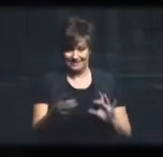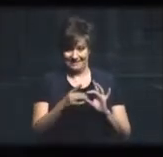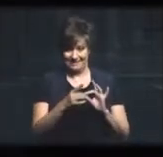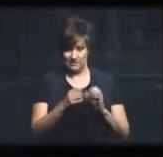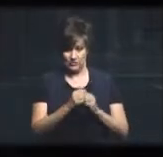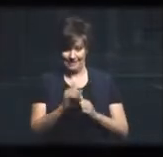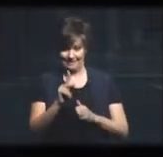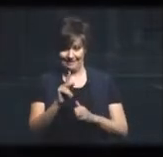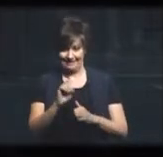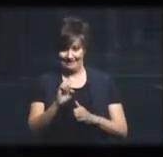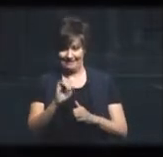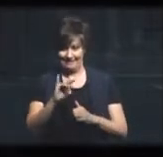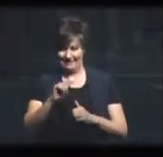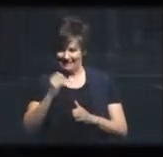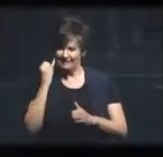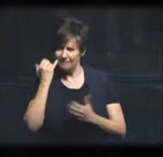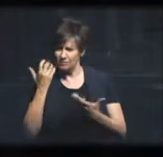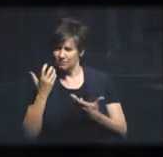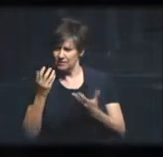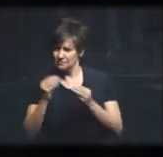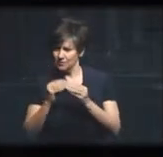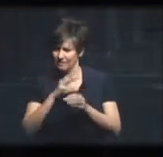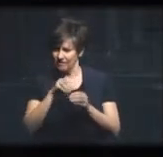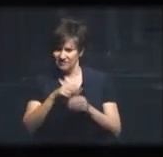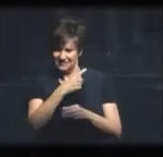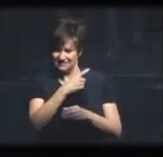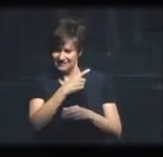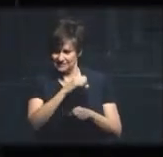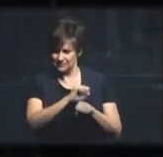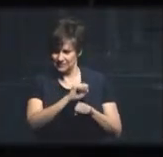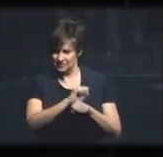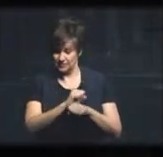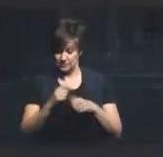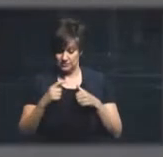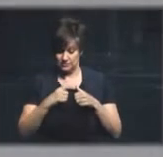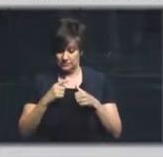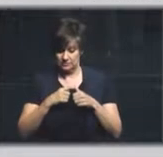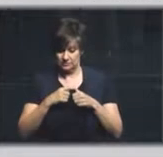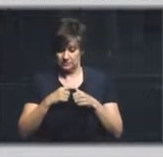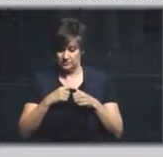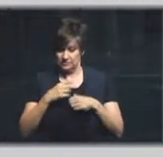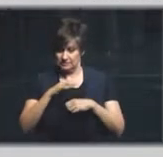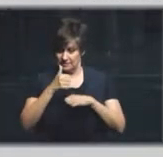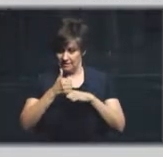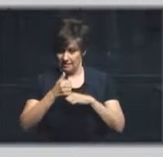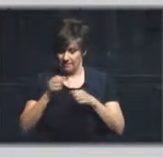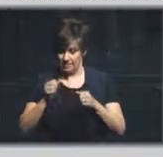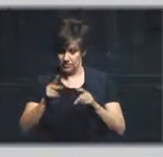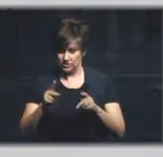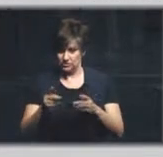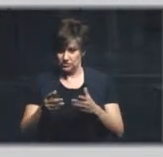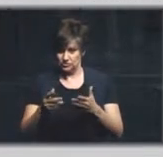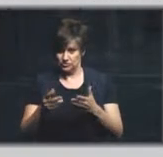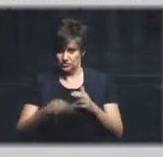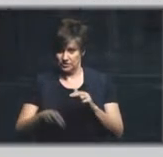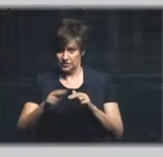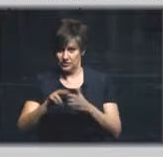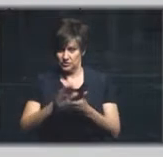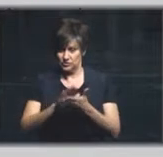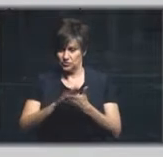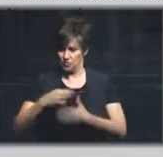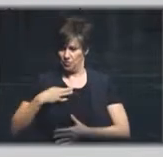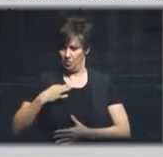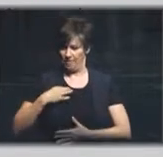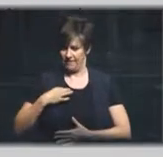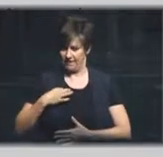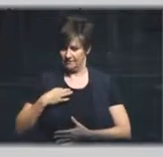Keith if you're interested in being more involved in any of this work. The first is to create opportunities to increase the pool of qualified applicants from